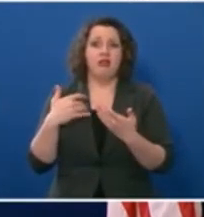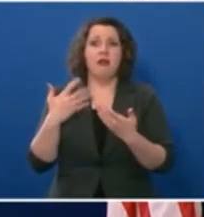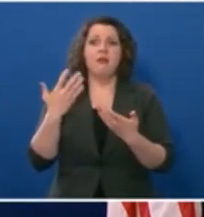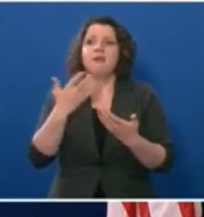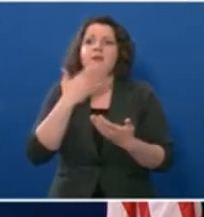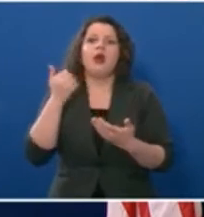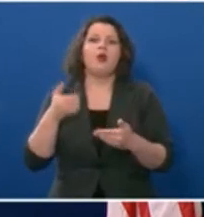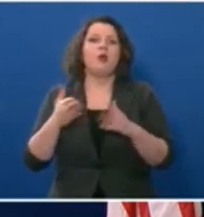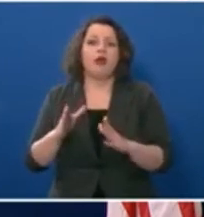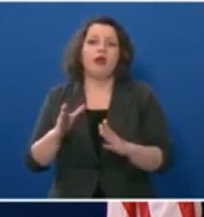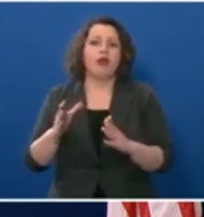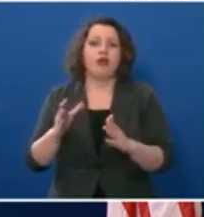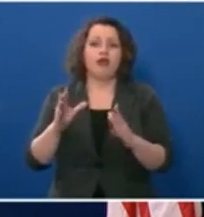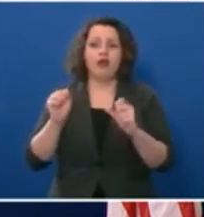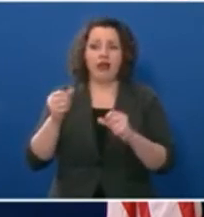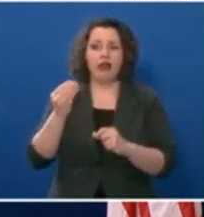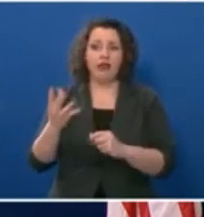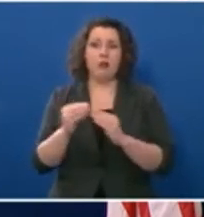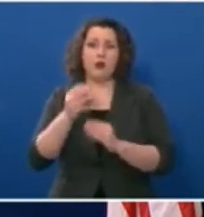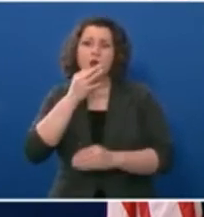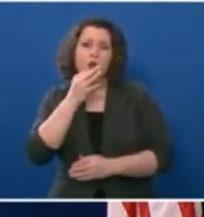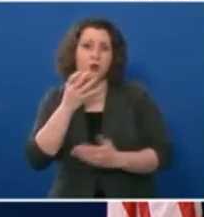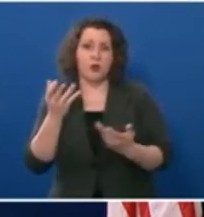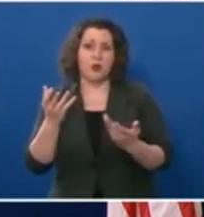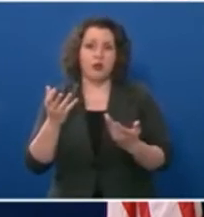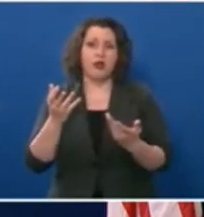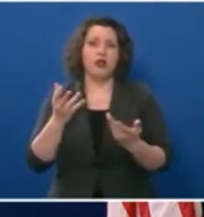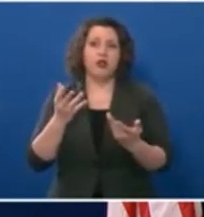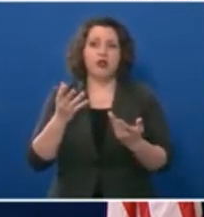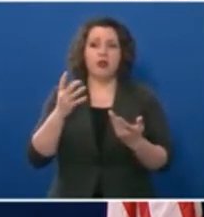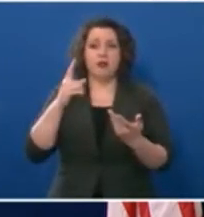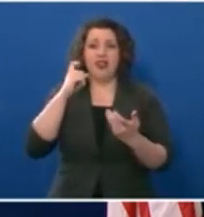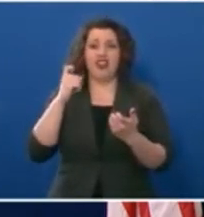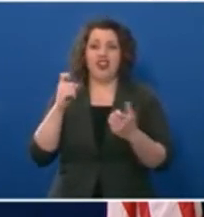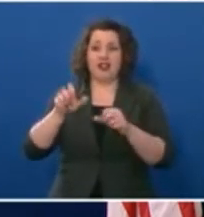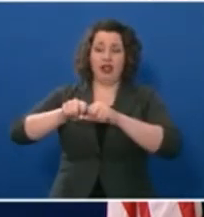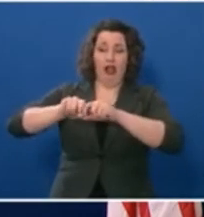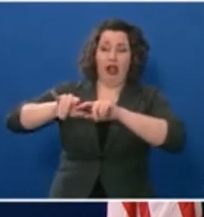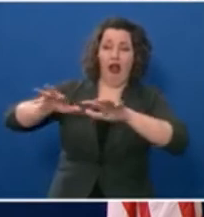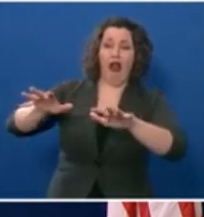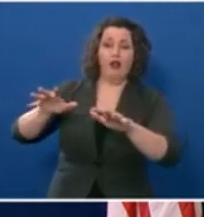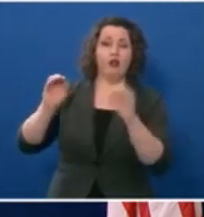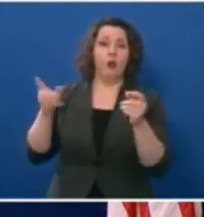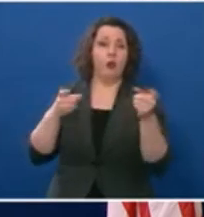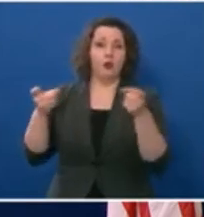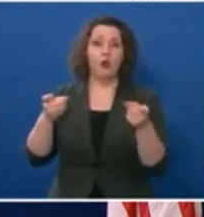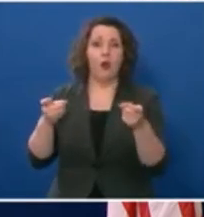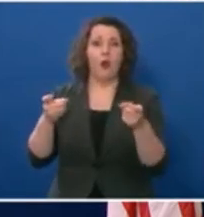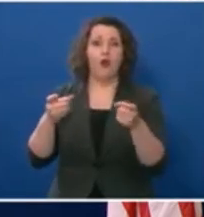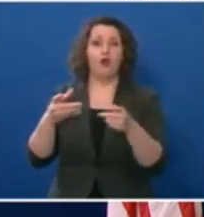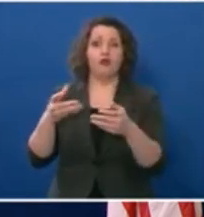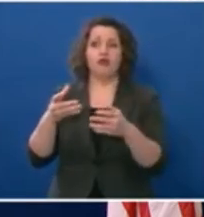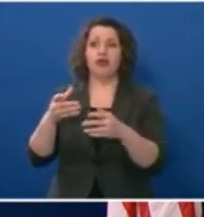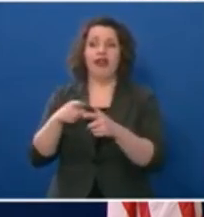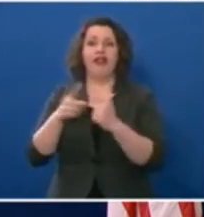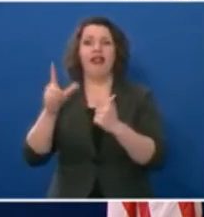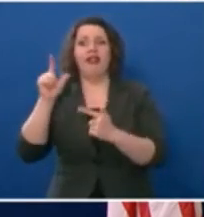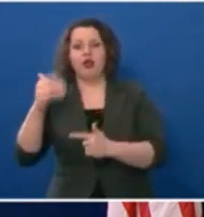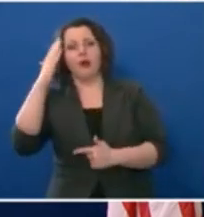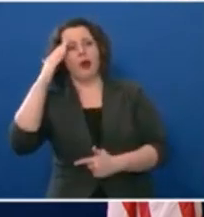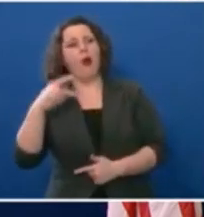way to swoop in sooner so that these things don't spread out of control in a county or a community before we know about. Yeah,